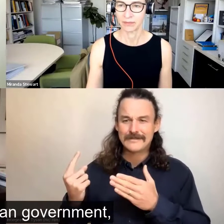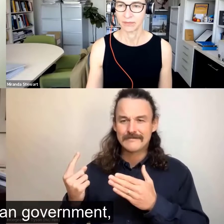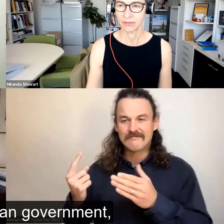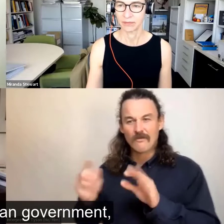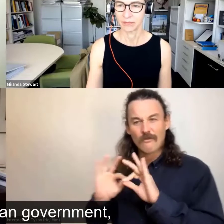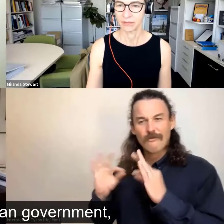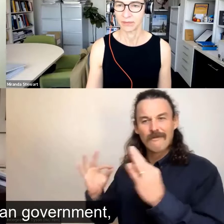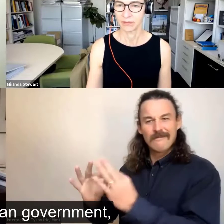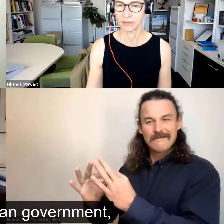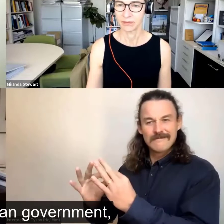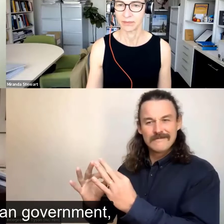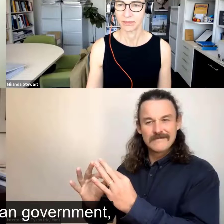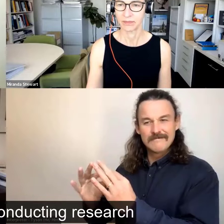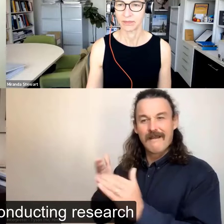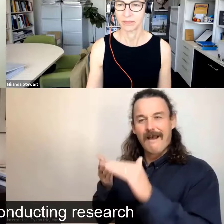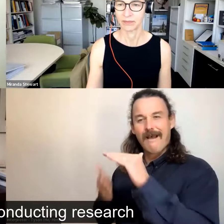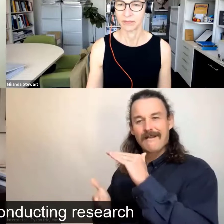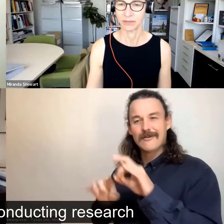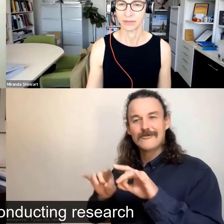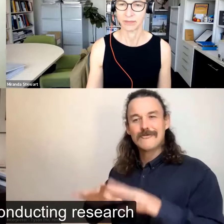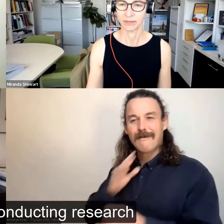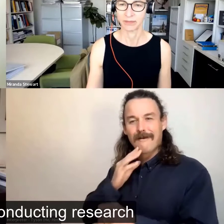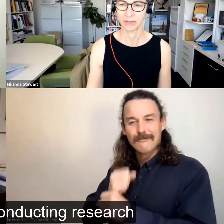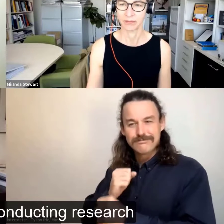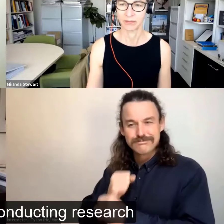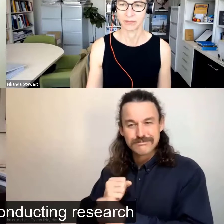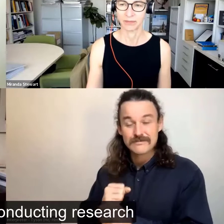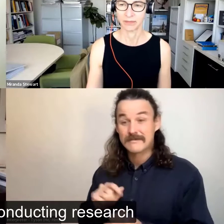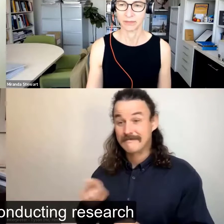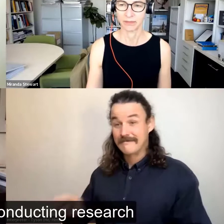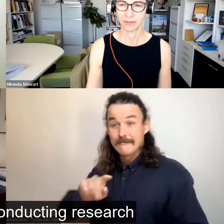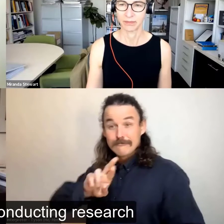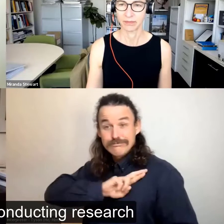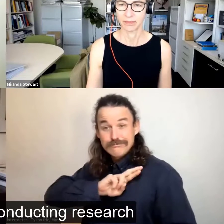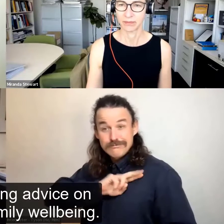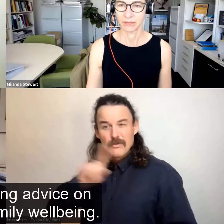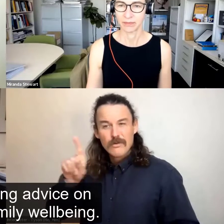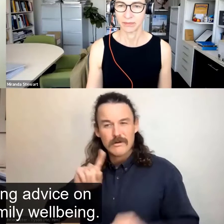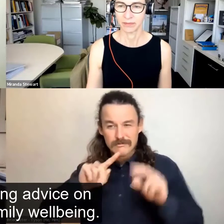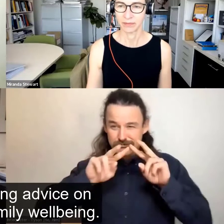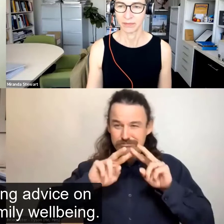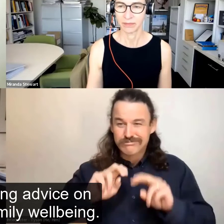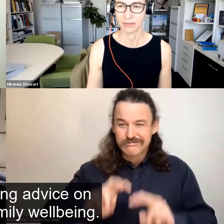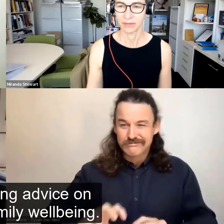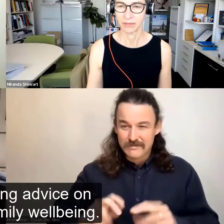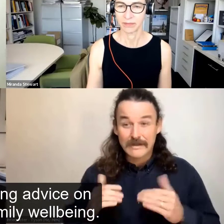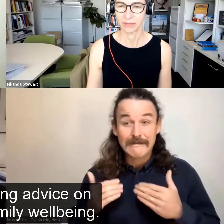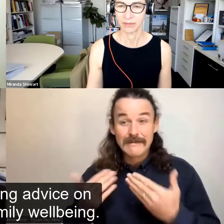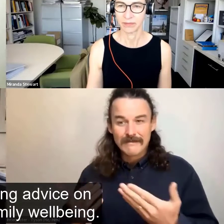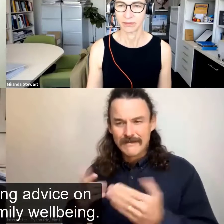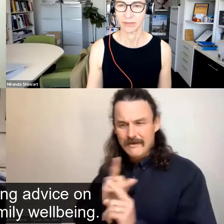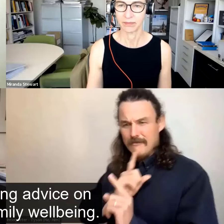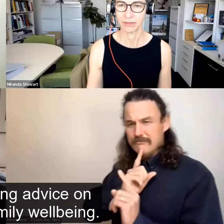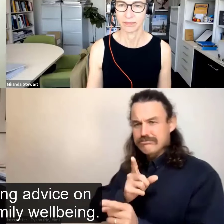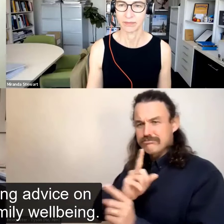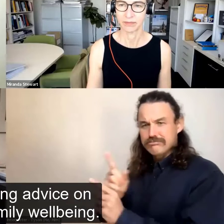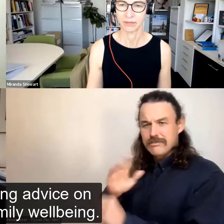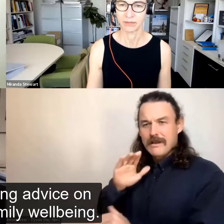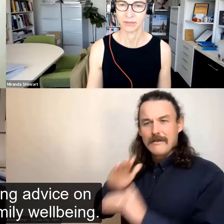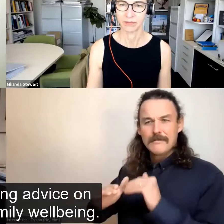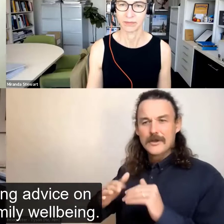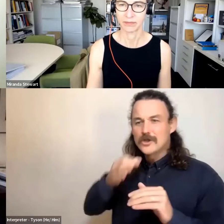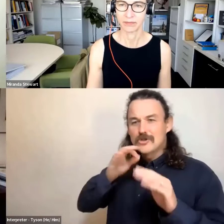authority of the Australian Government responsible for conducting research and providing advice on child and